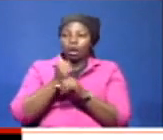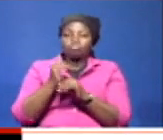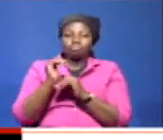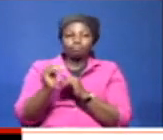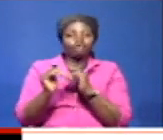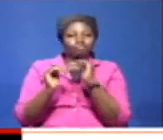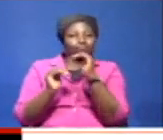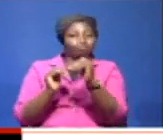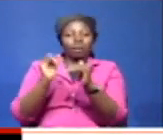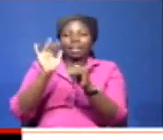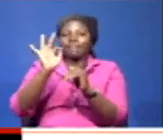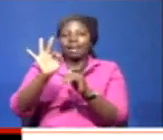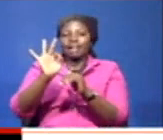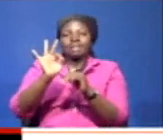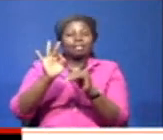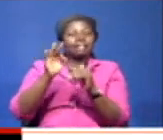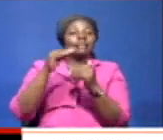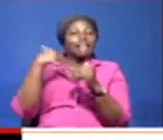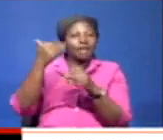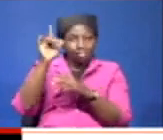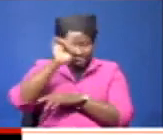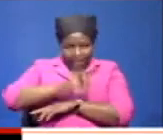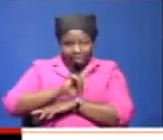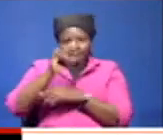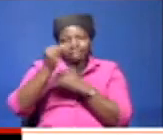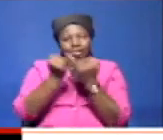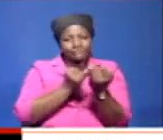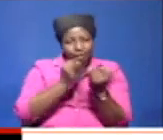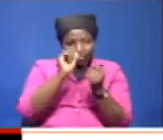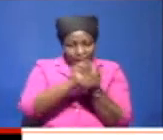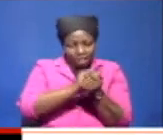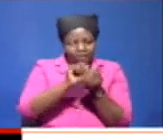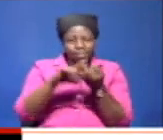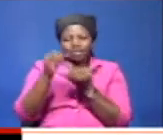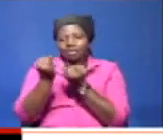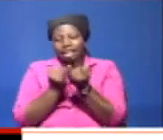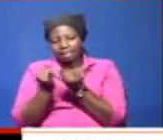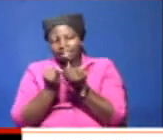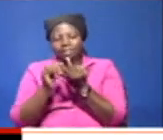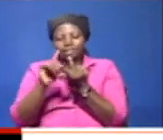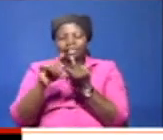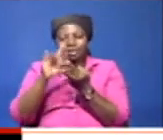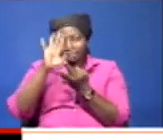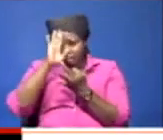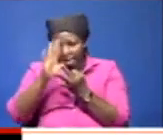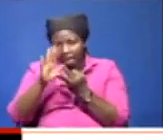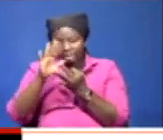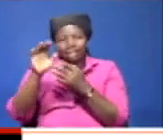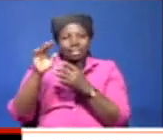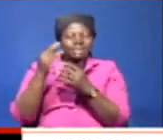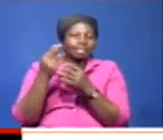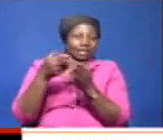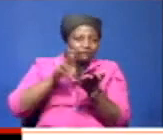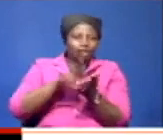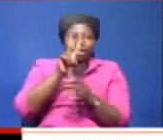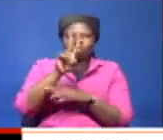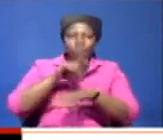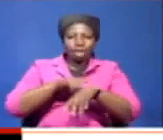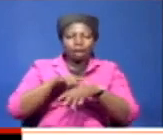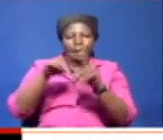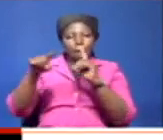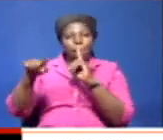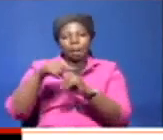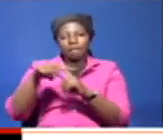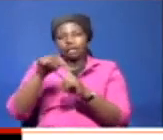stages every day, Friday, Saturday and Sunday, repeated twice, plus the stage on Wednesday, which gives them a total of 19